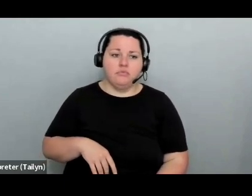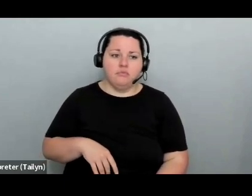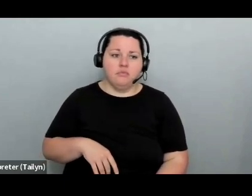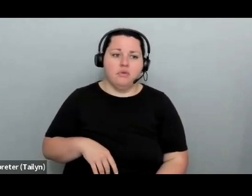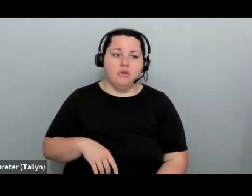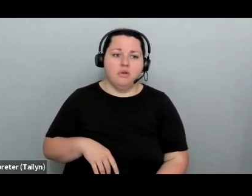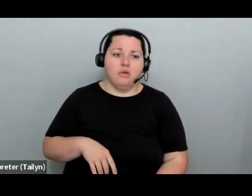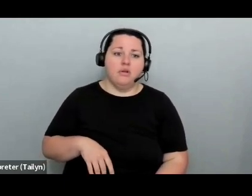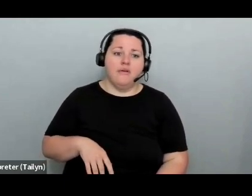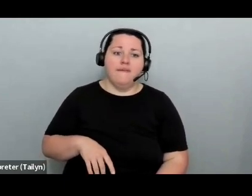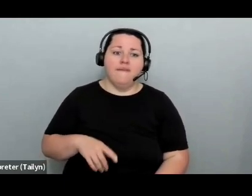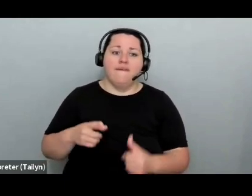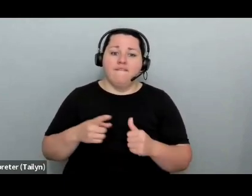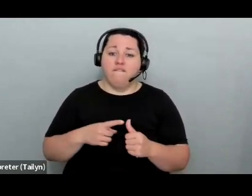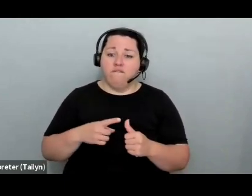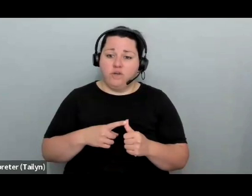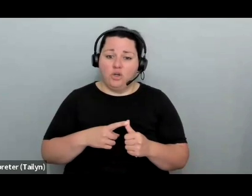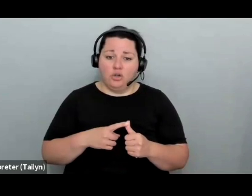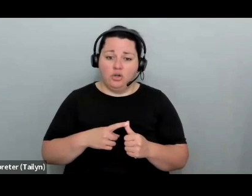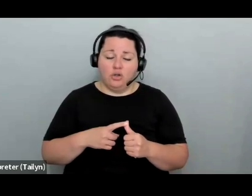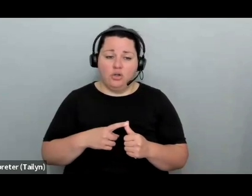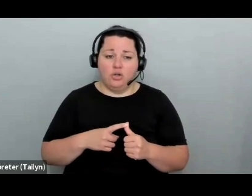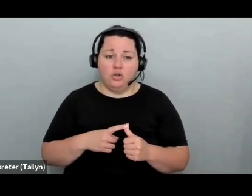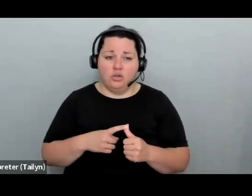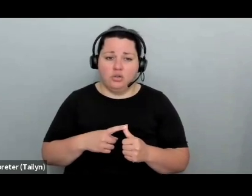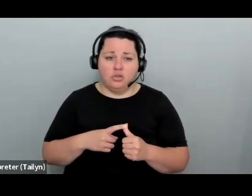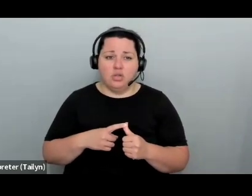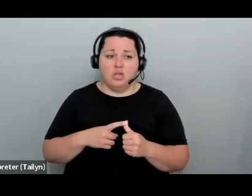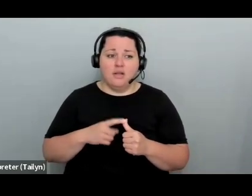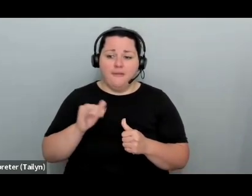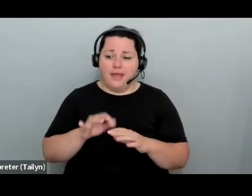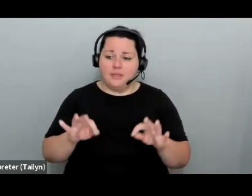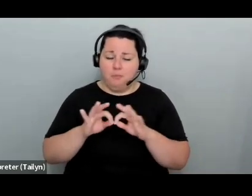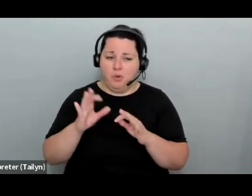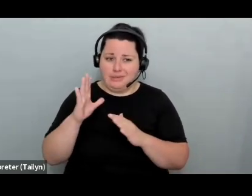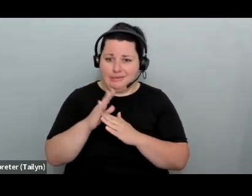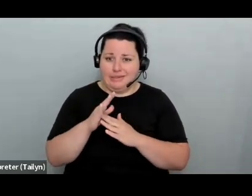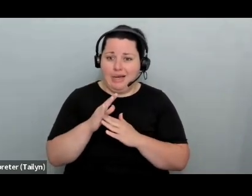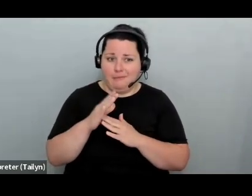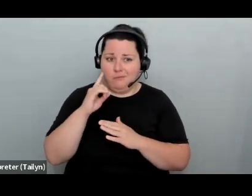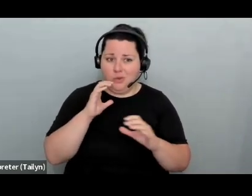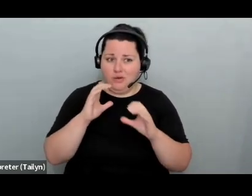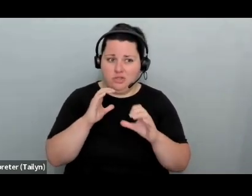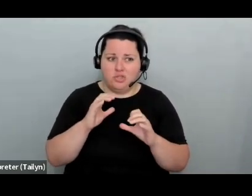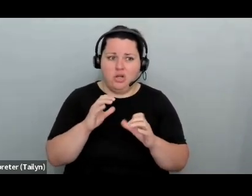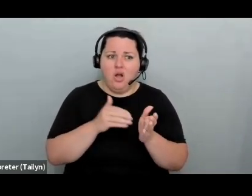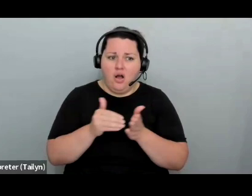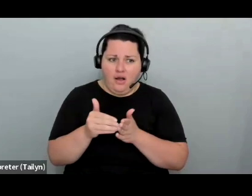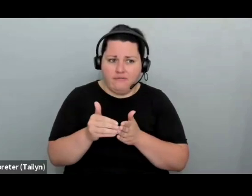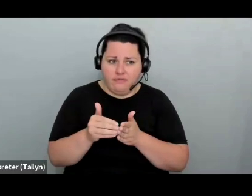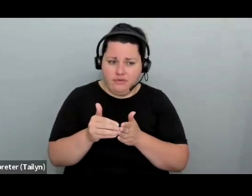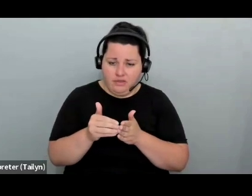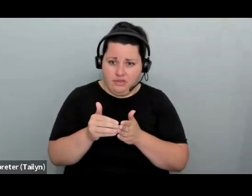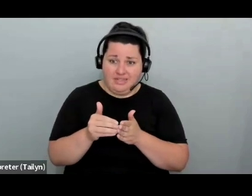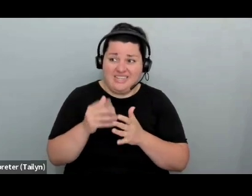The first thing I'm going to talk about, I think this is an most important part of the conversation, and oftentimes getting help can